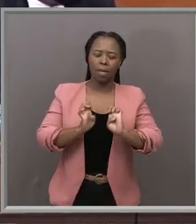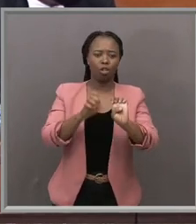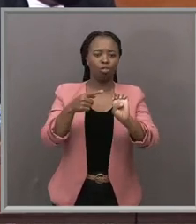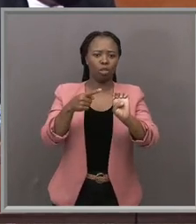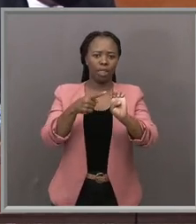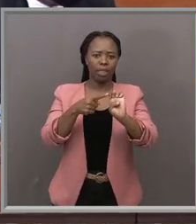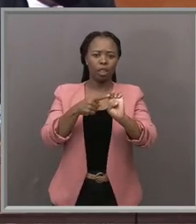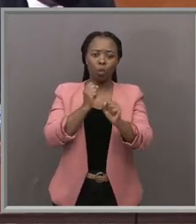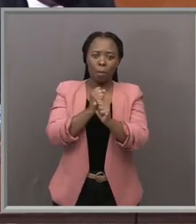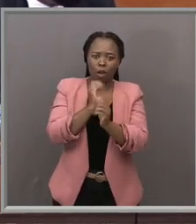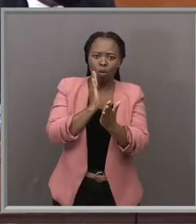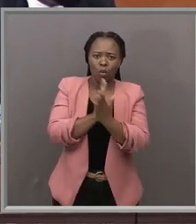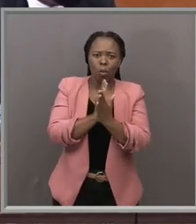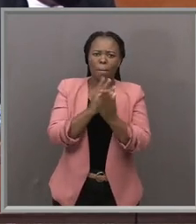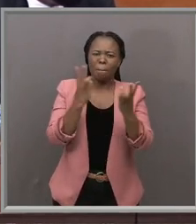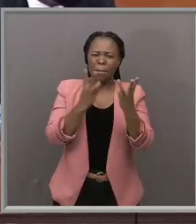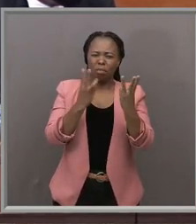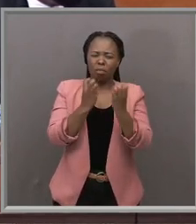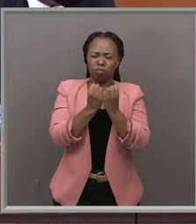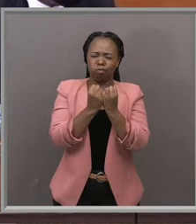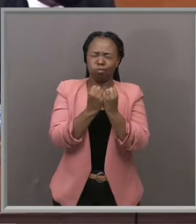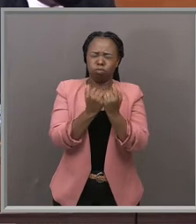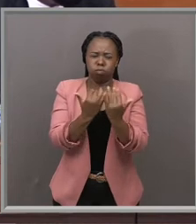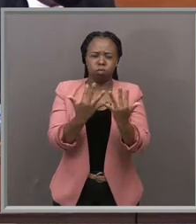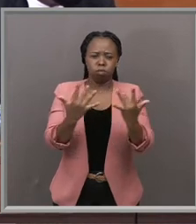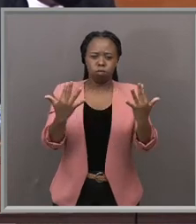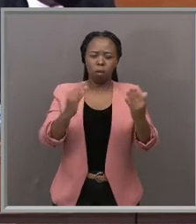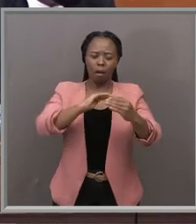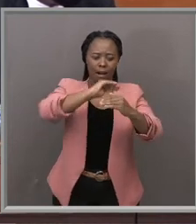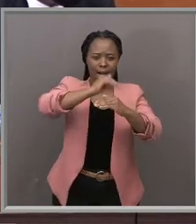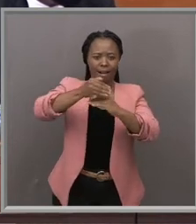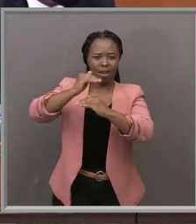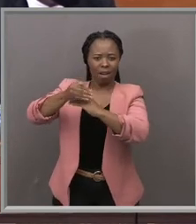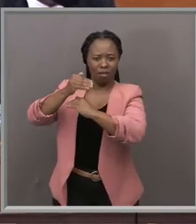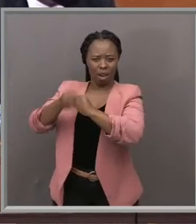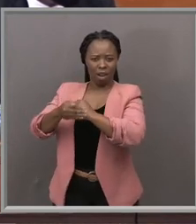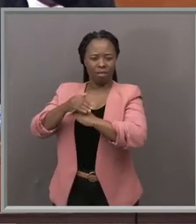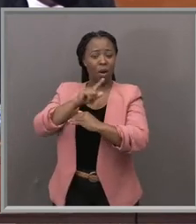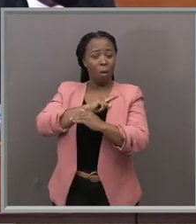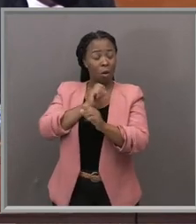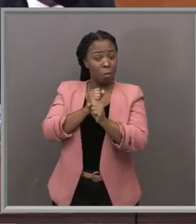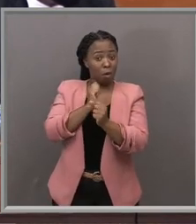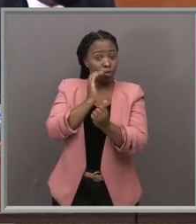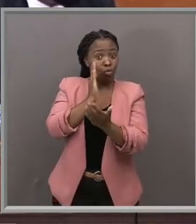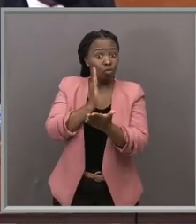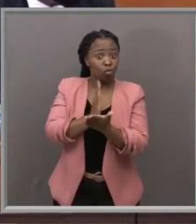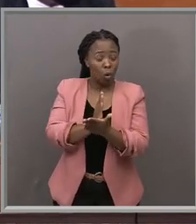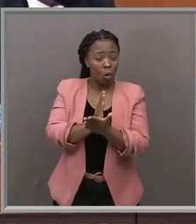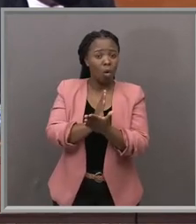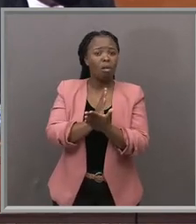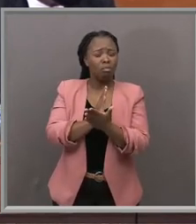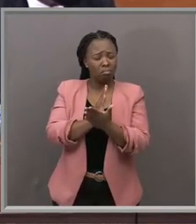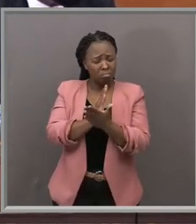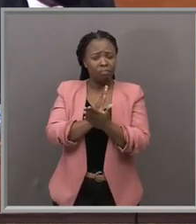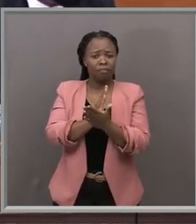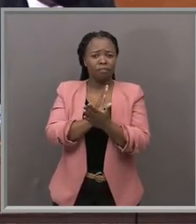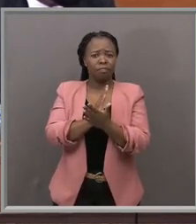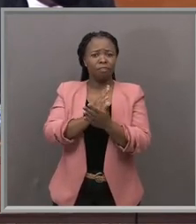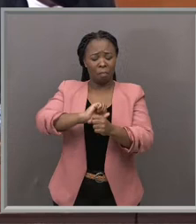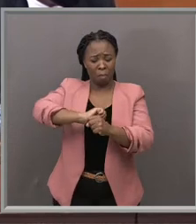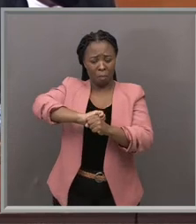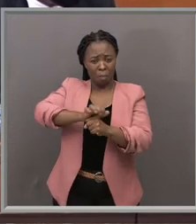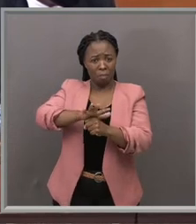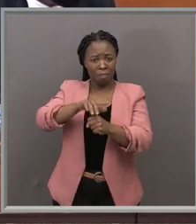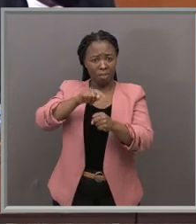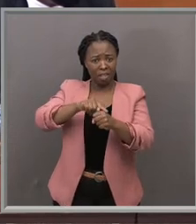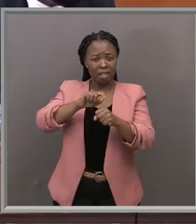massive numbers of people so that we can ensure we hold the rage of this pandemic and